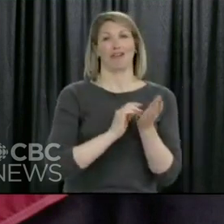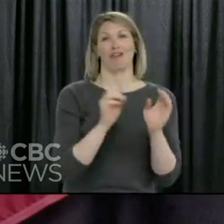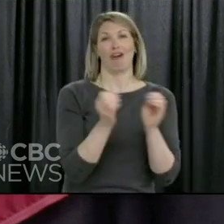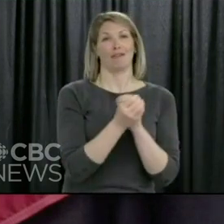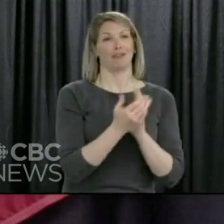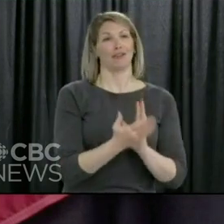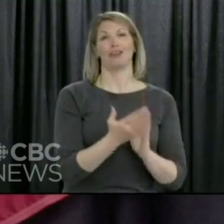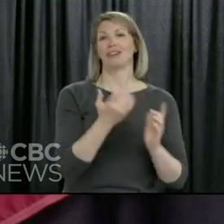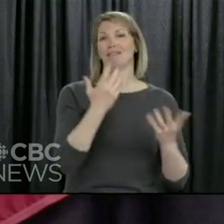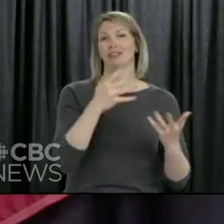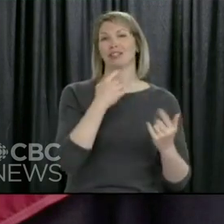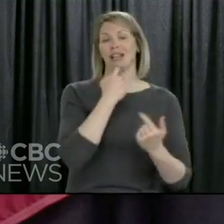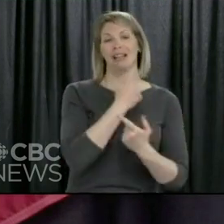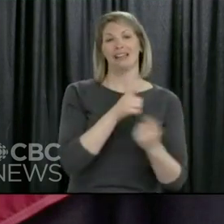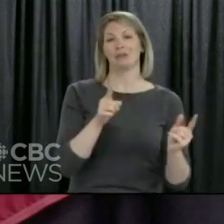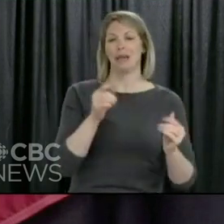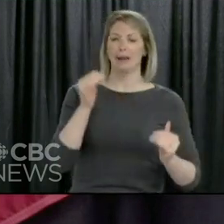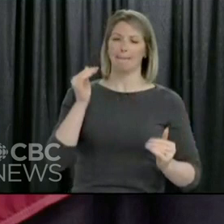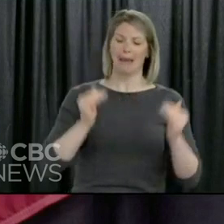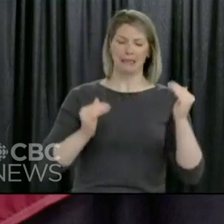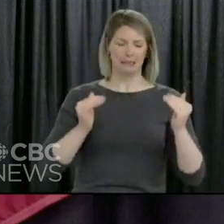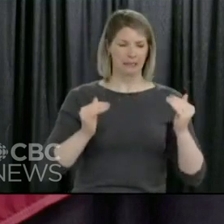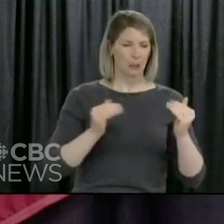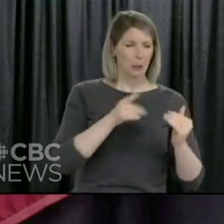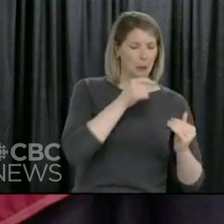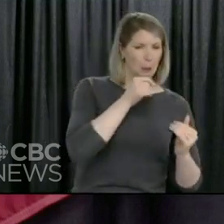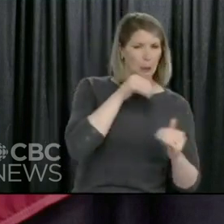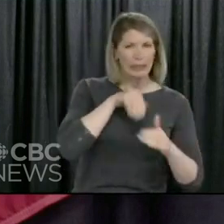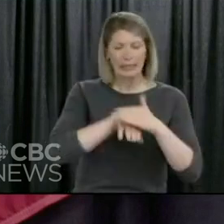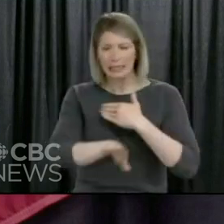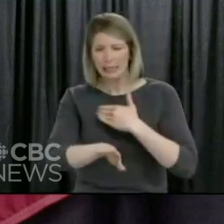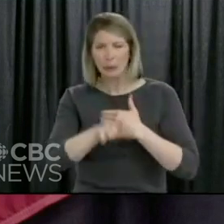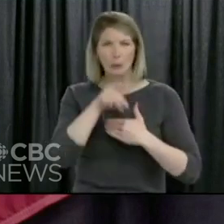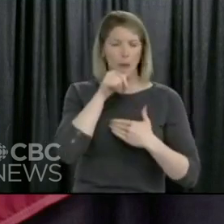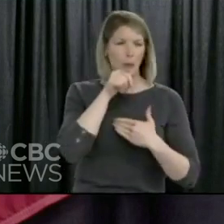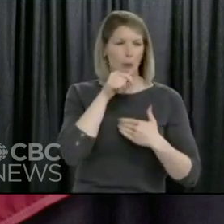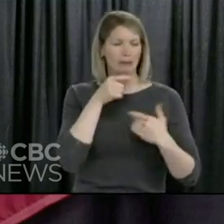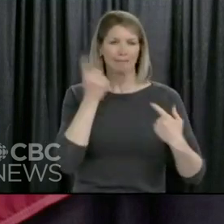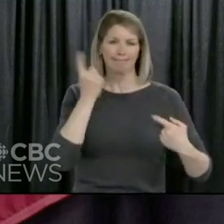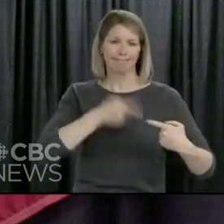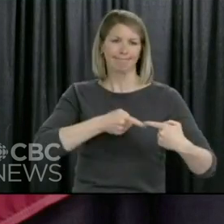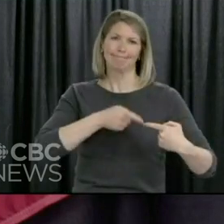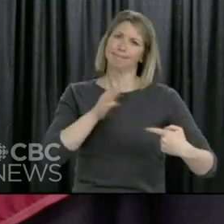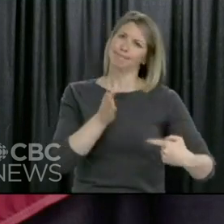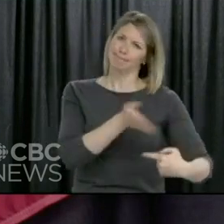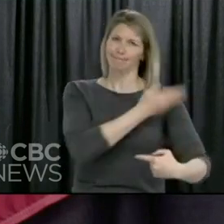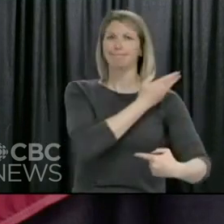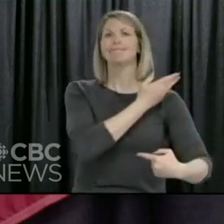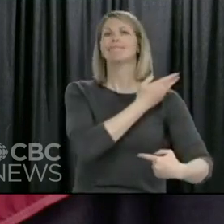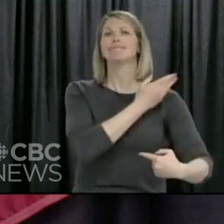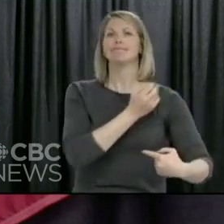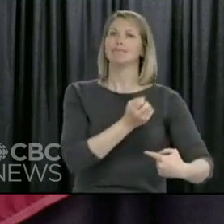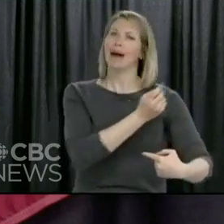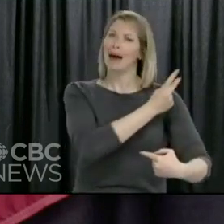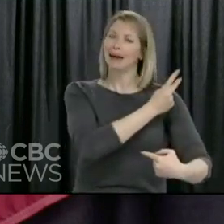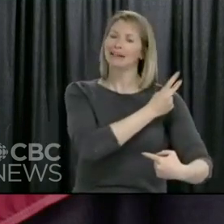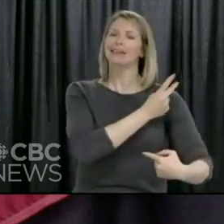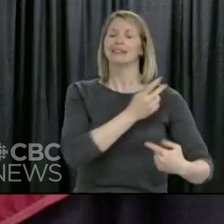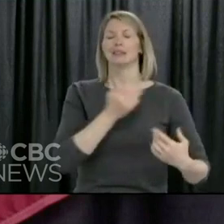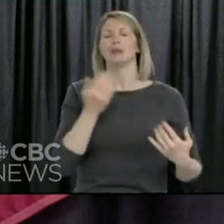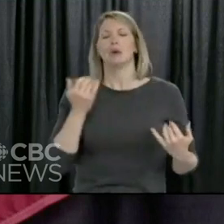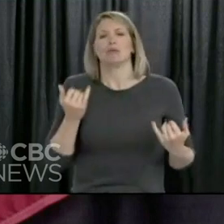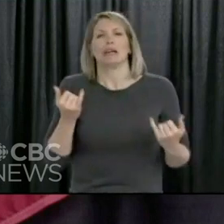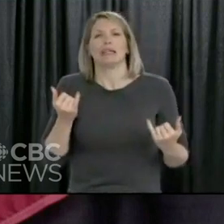proper measures that would have been put in place to stop the spread of COVID-19. So justice and public safety, along with public health